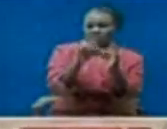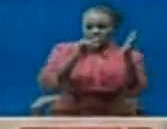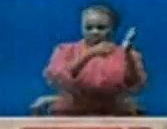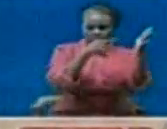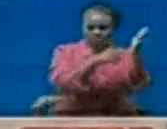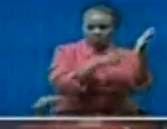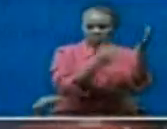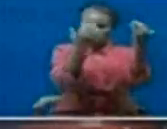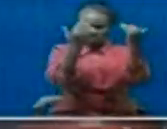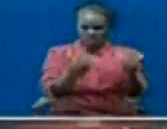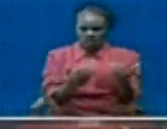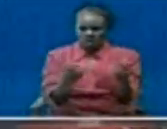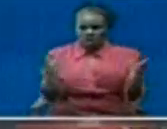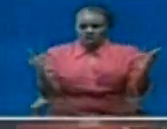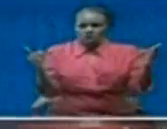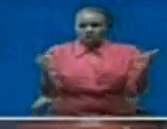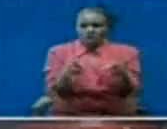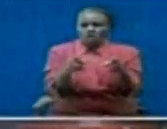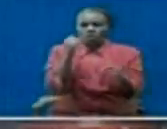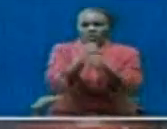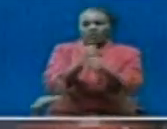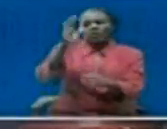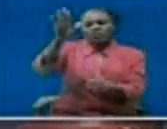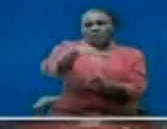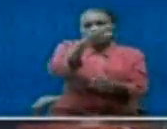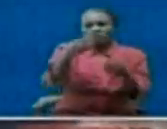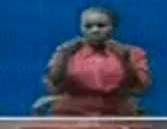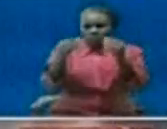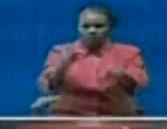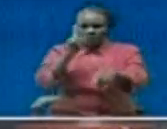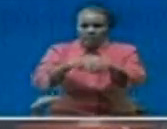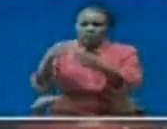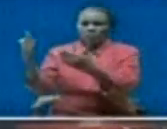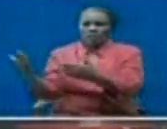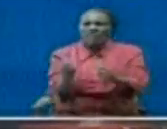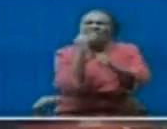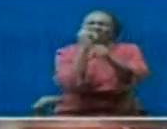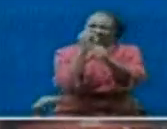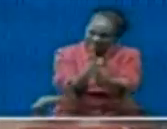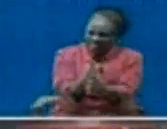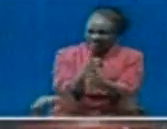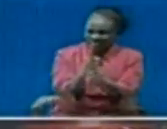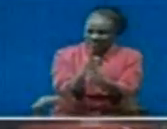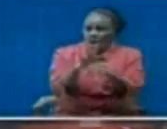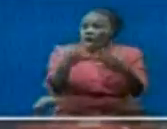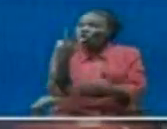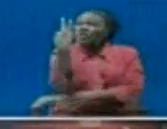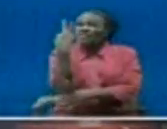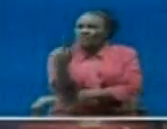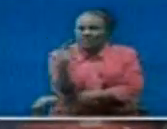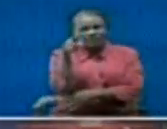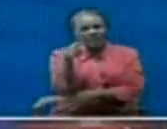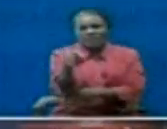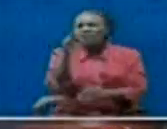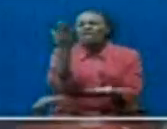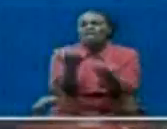that require short-circuiting of parliament for resolution. Now, when you bring in 13 issues, or you bring in 3 issues, then it's very